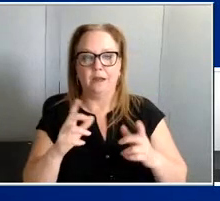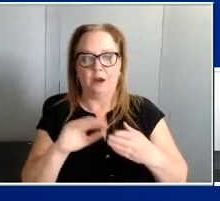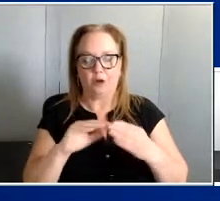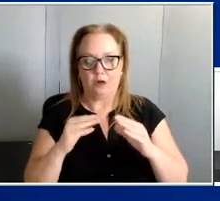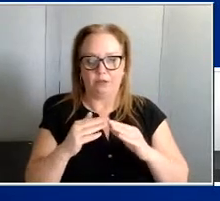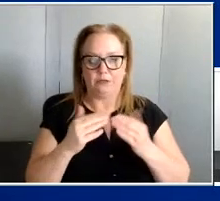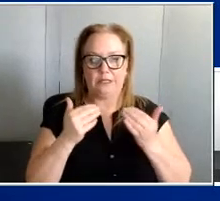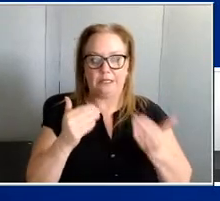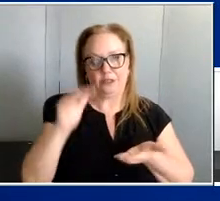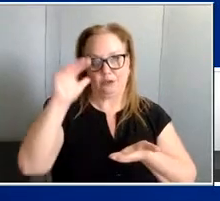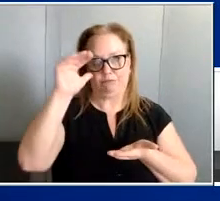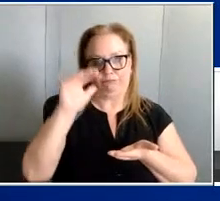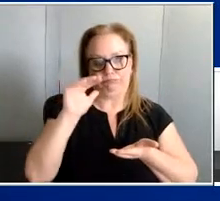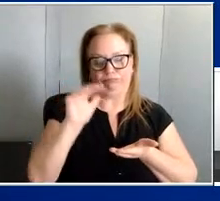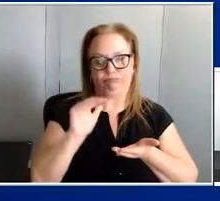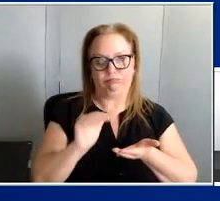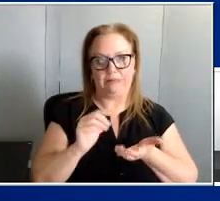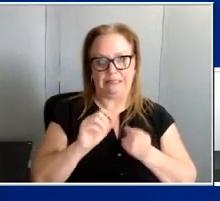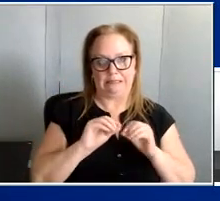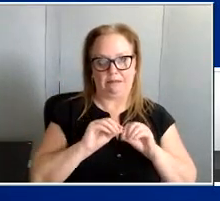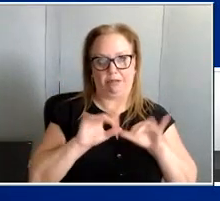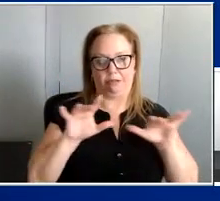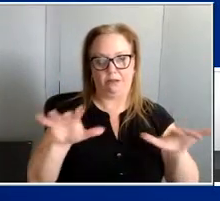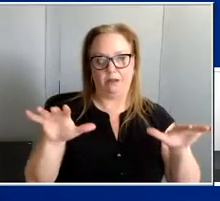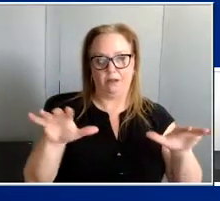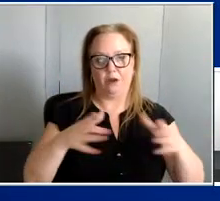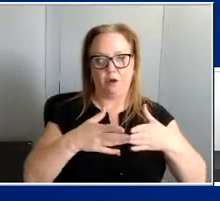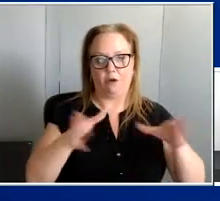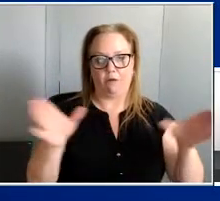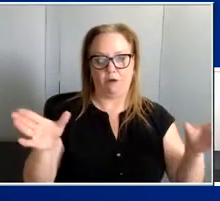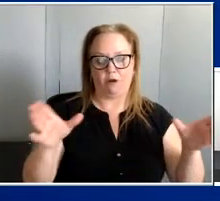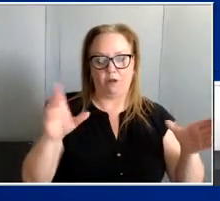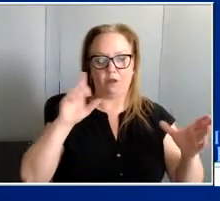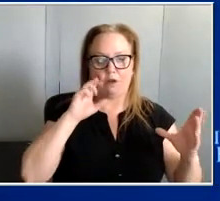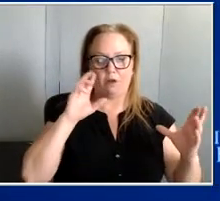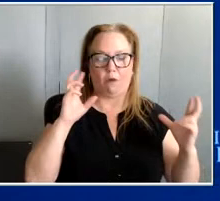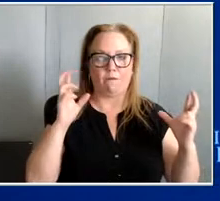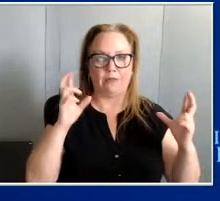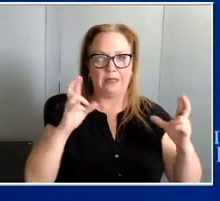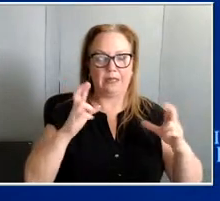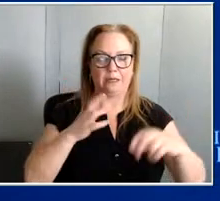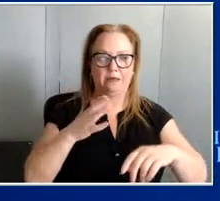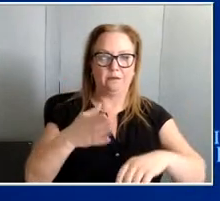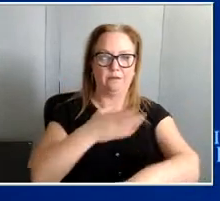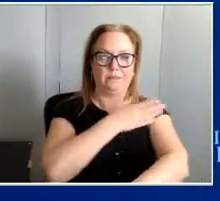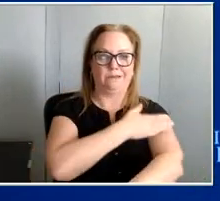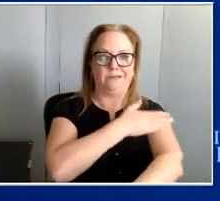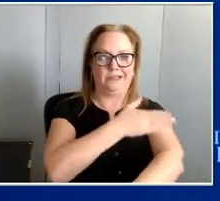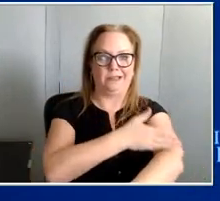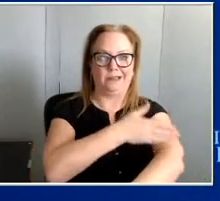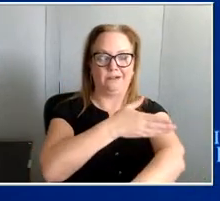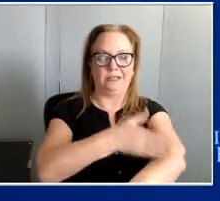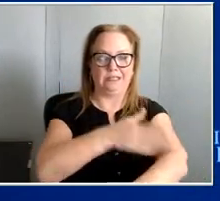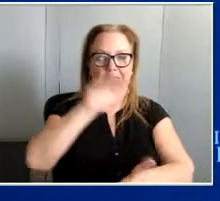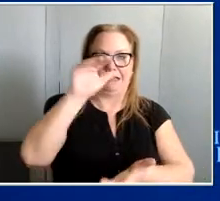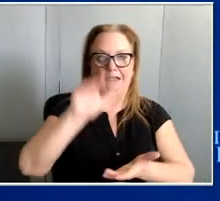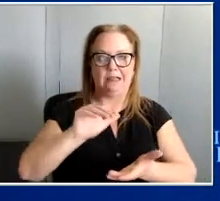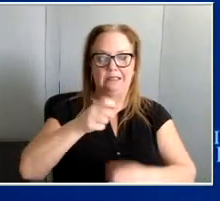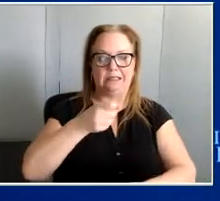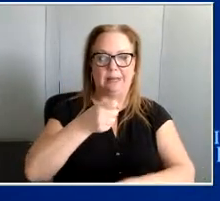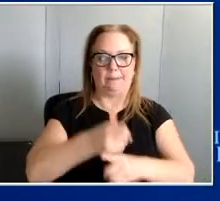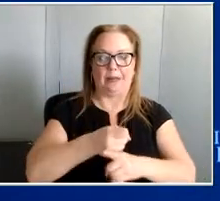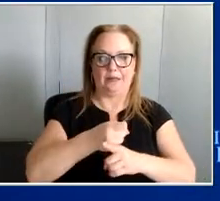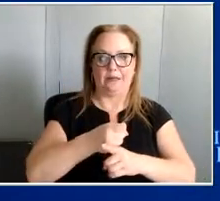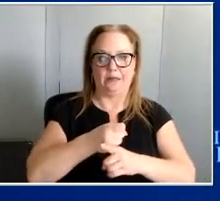to decrease. We know it's still out there, but overall, hopefully it will continue to decrease and have less impact, especially those